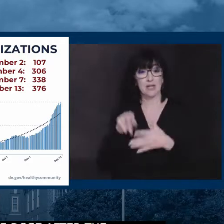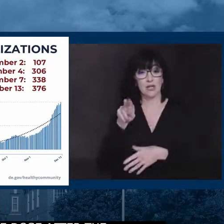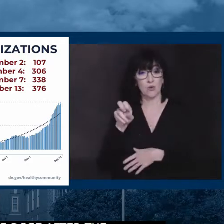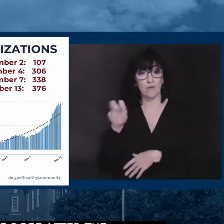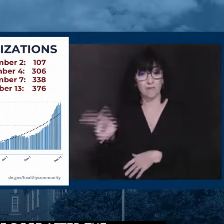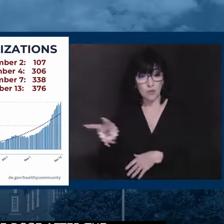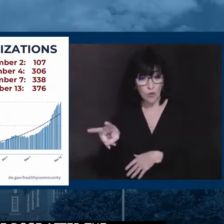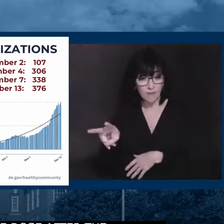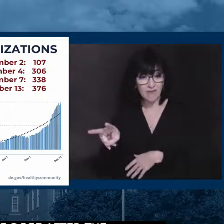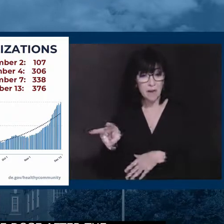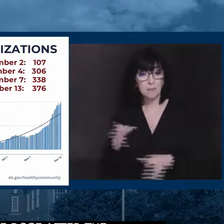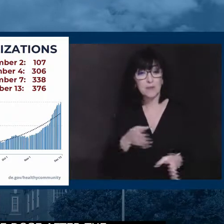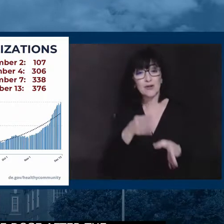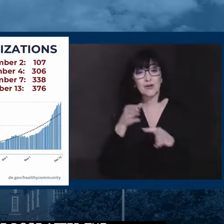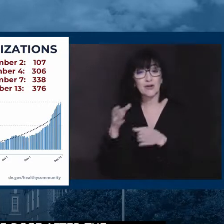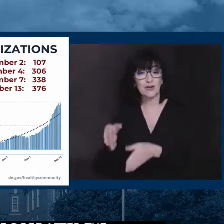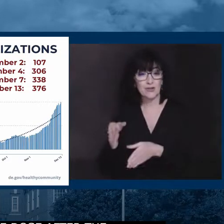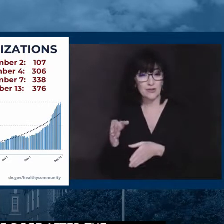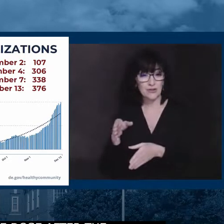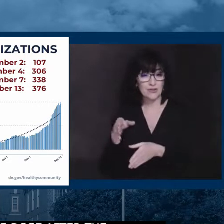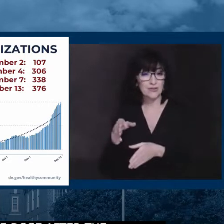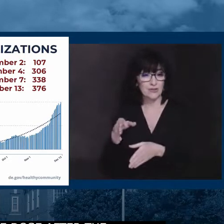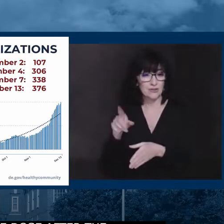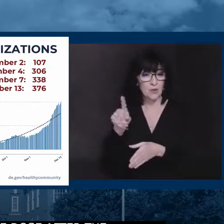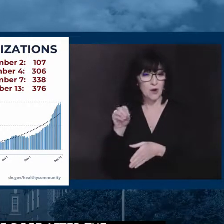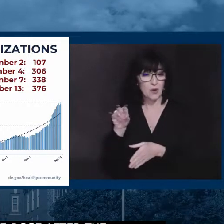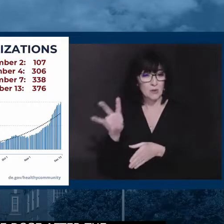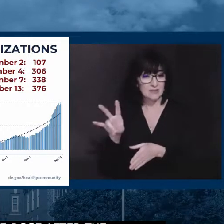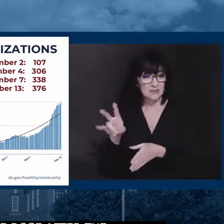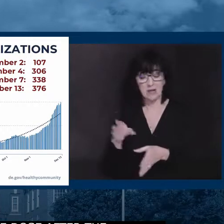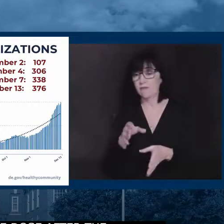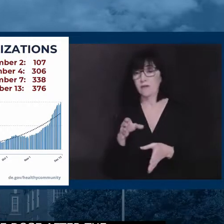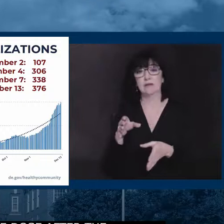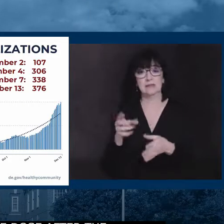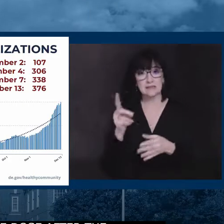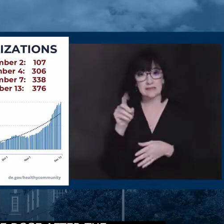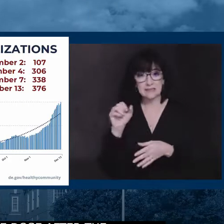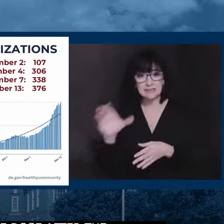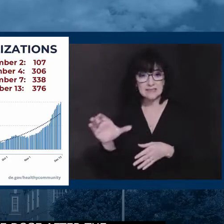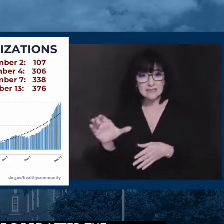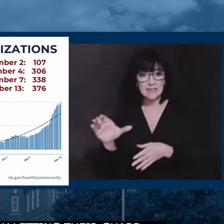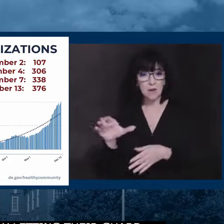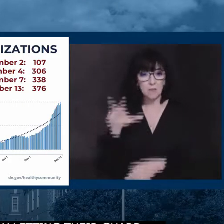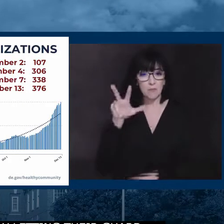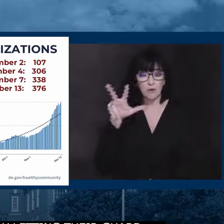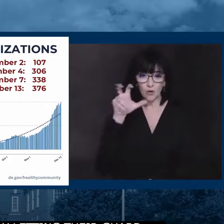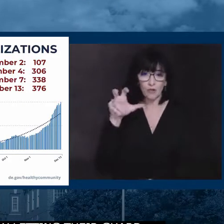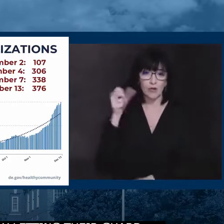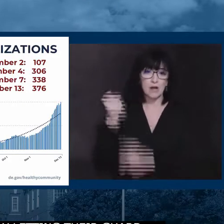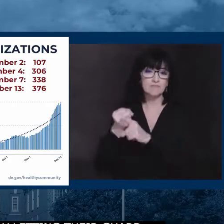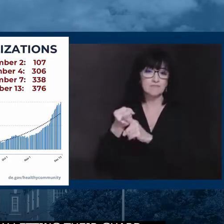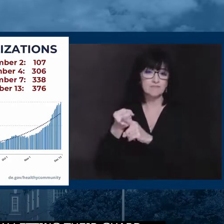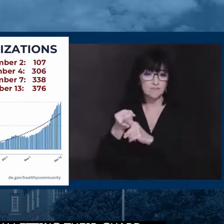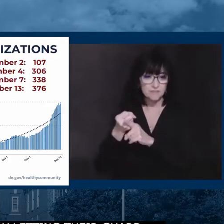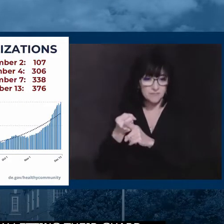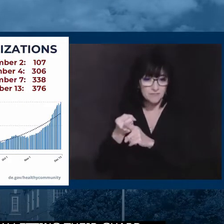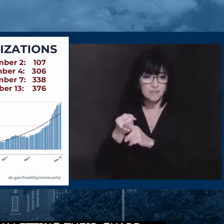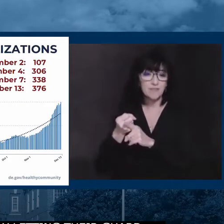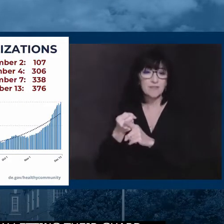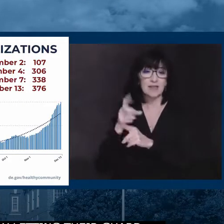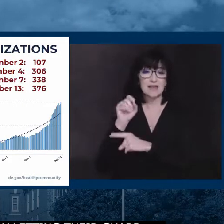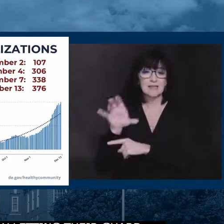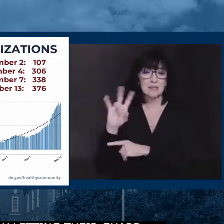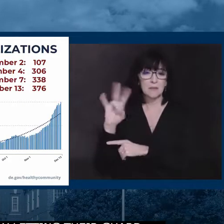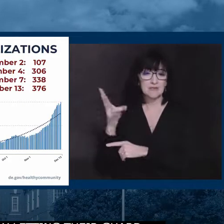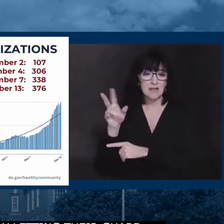300 the first week in December, to 338 a couple days later, and then a